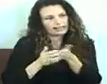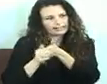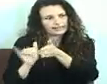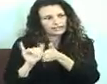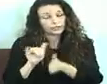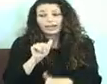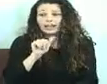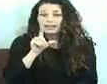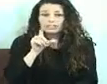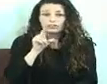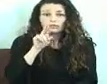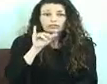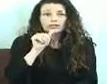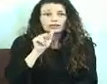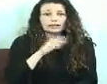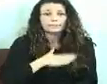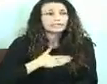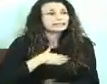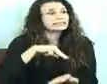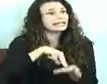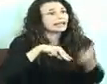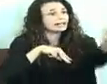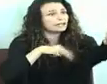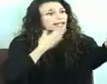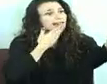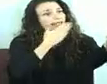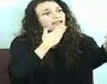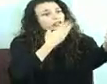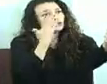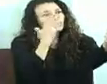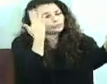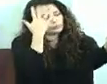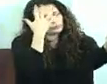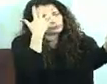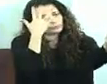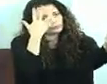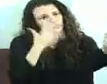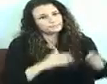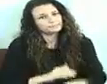Adrian, would you stand, please? We would like to thank you.